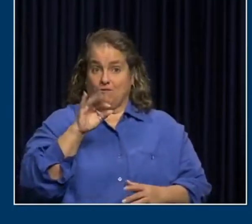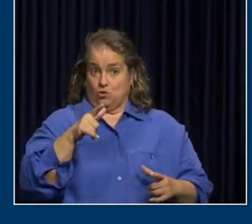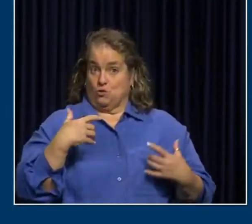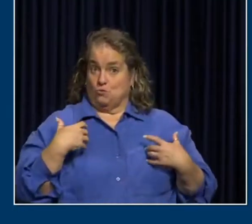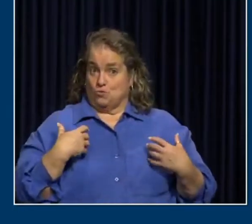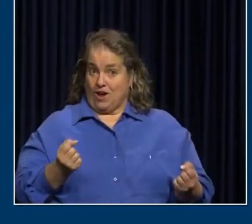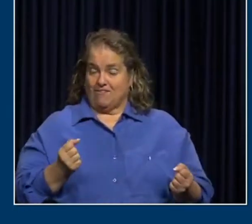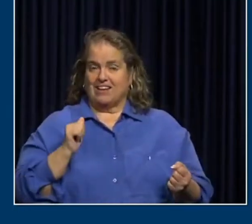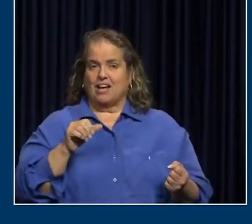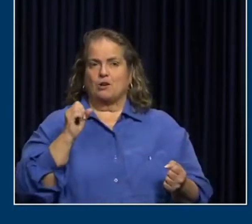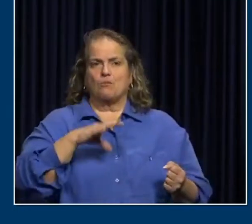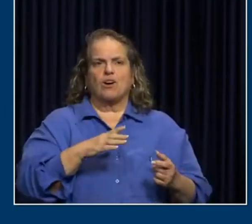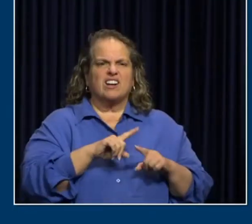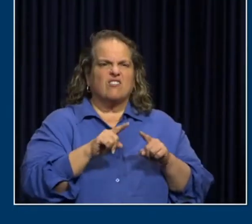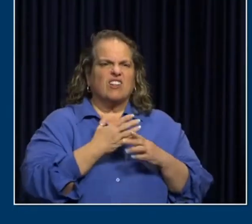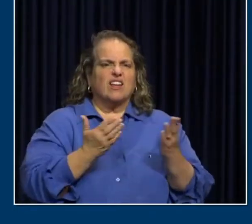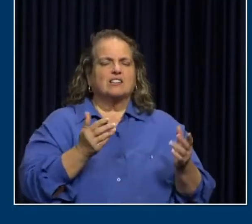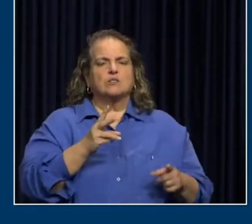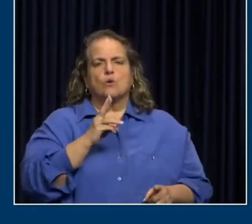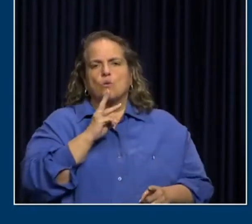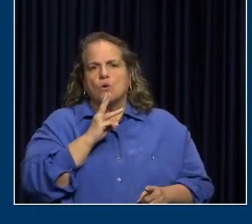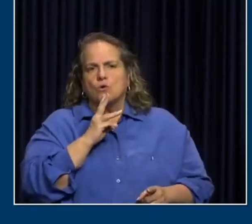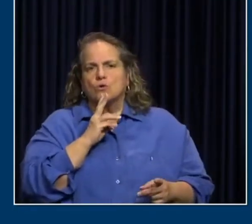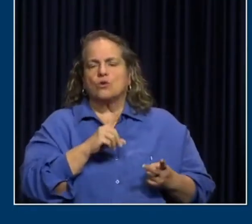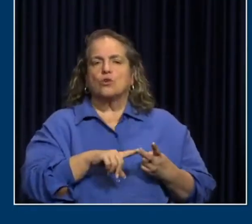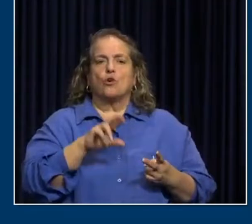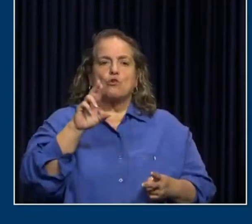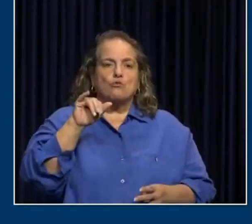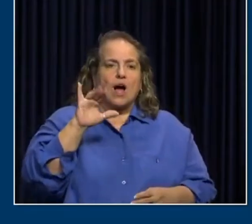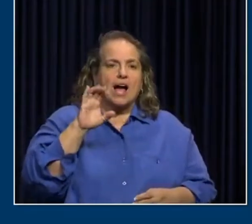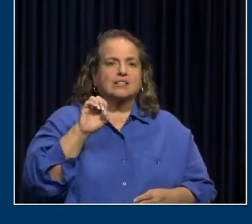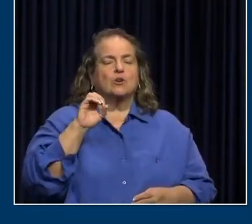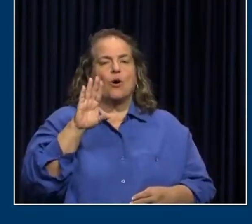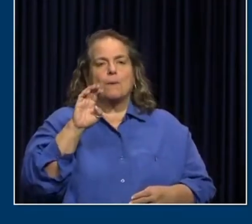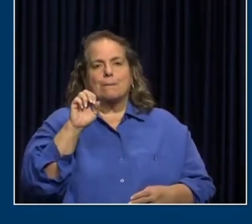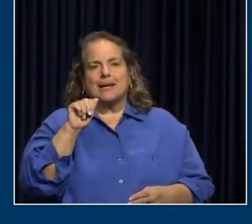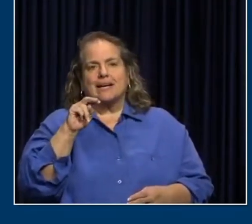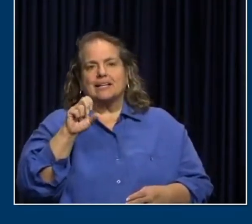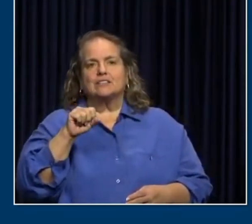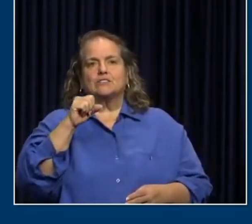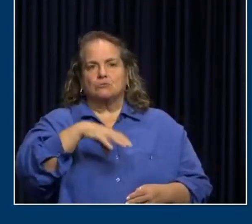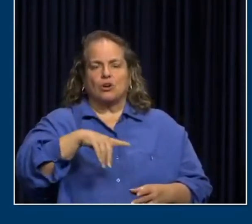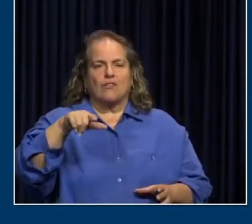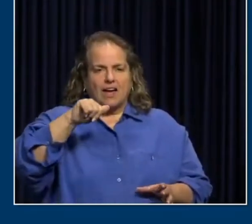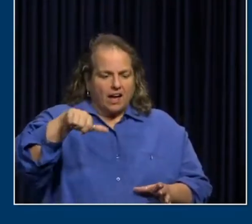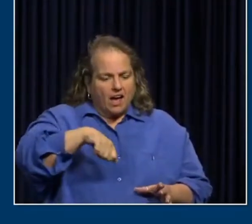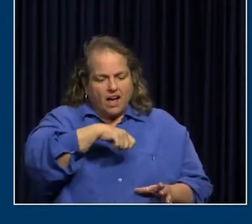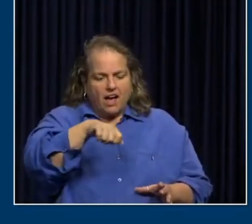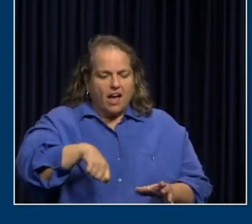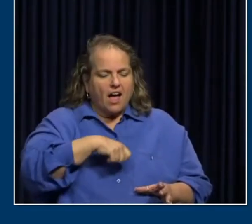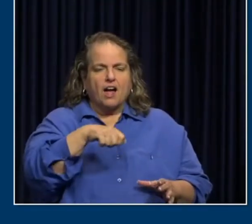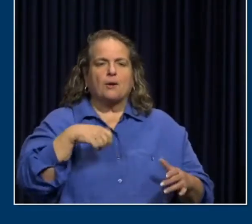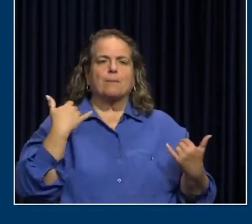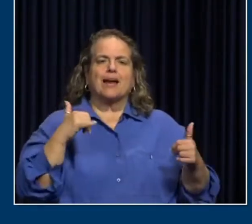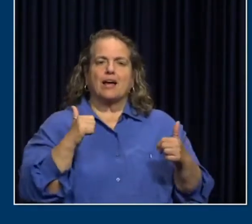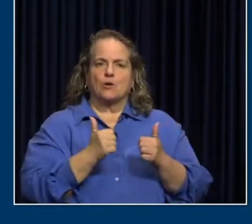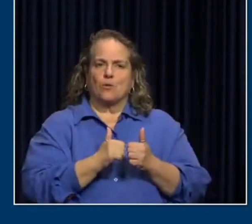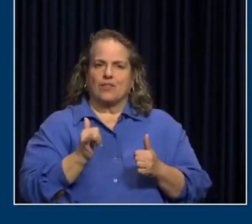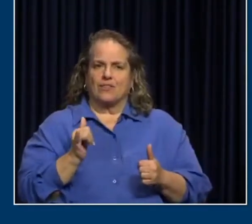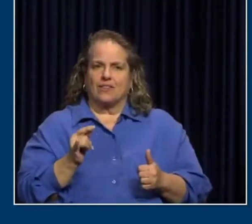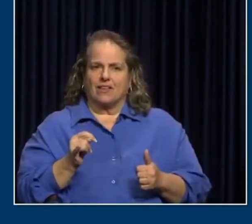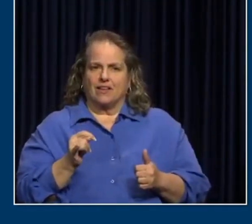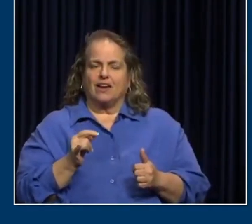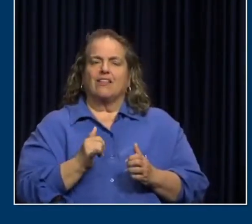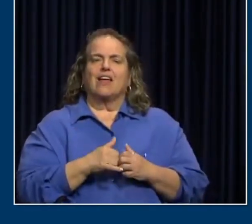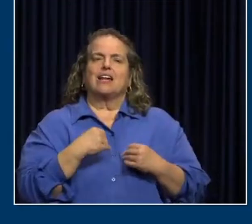different items like water, or if you have rice or beans that you're willing to use, to go ahead and stir around and to pour and to play with that. And that will give you some really